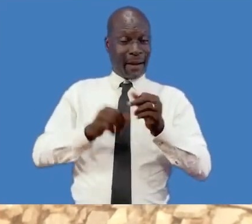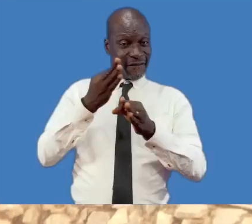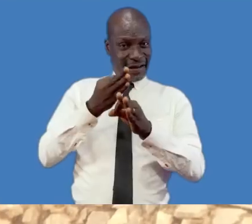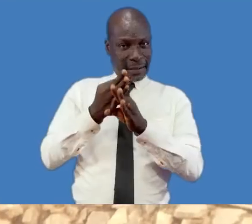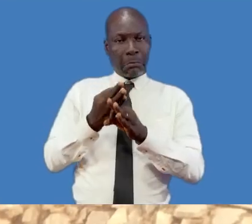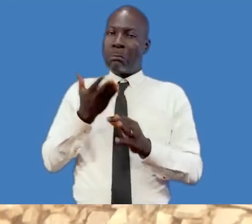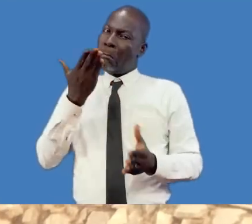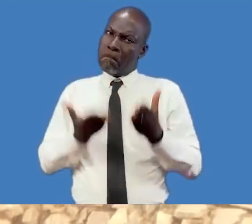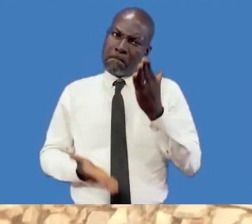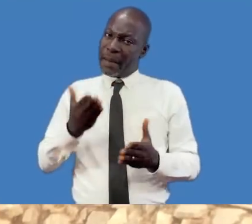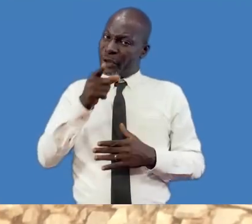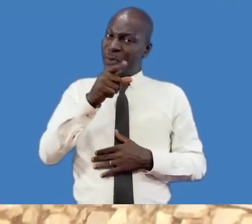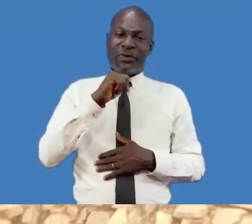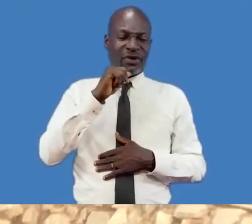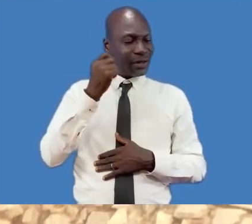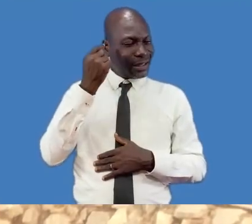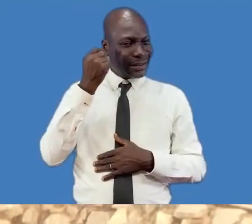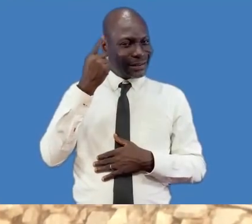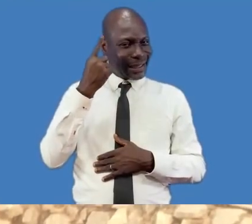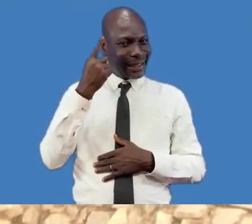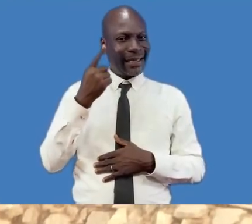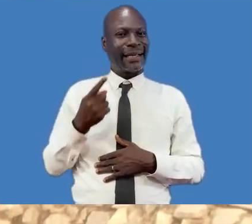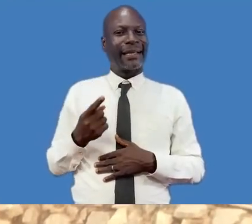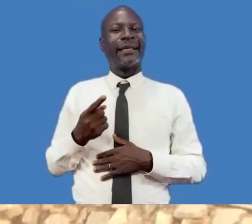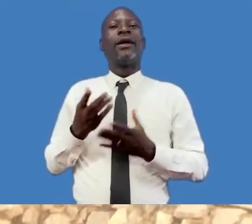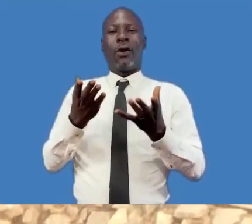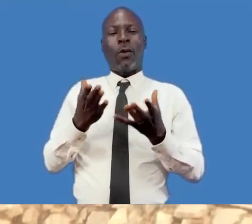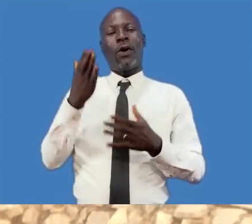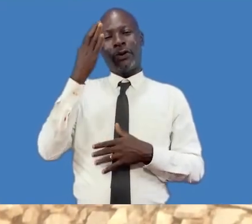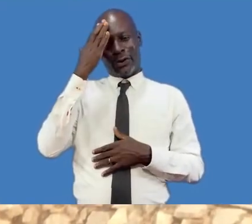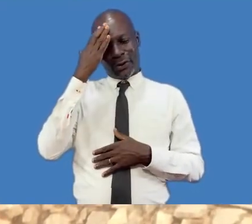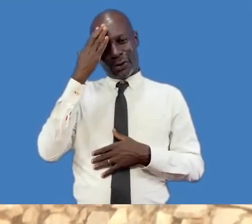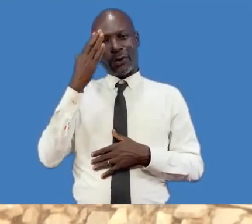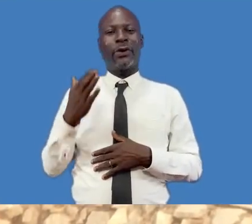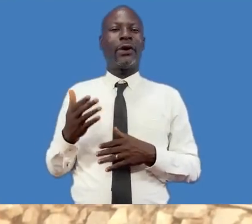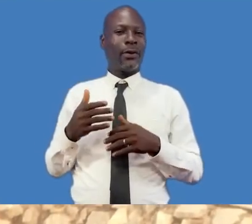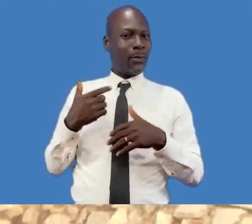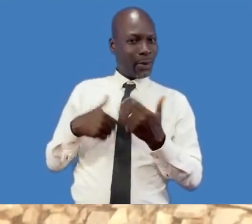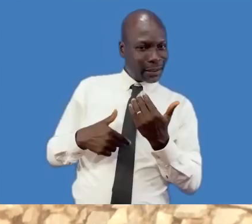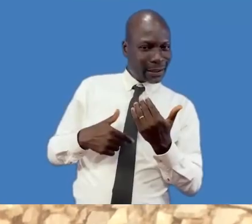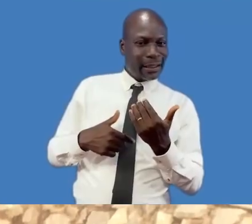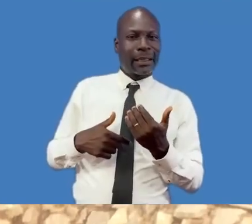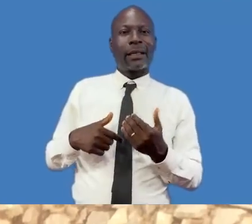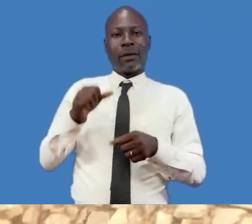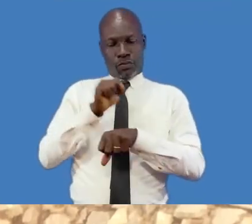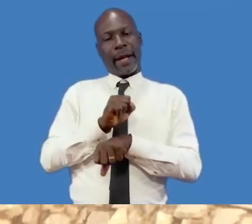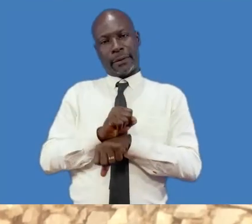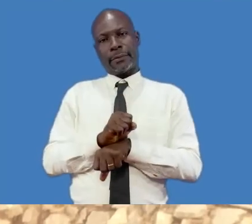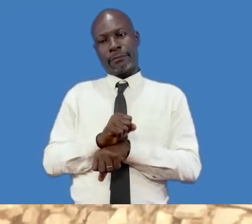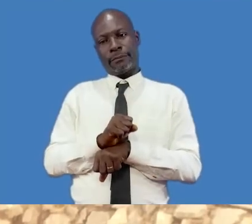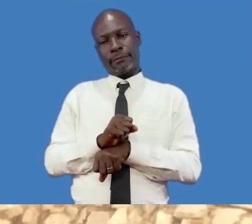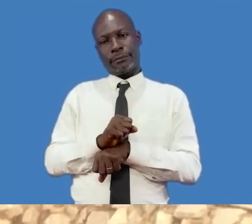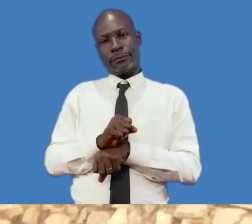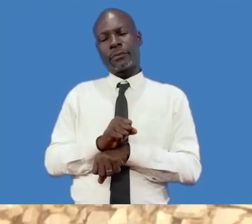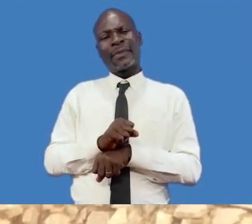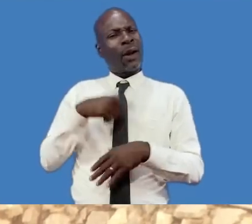ebia wunya ntiase na wunya ni wunya uhuni ade kodi efa ni gidie nani so a gidie eye nwuma na